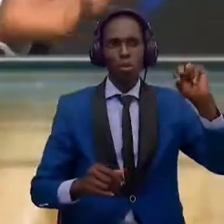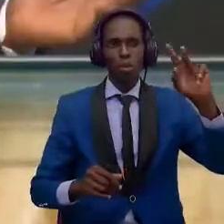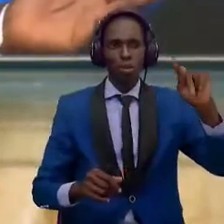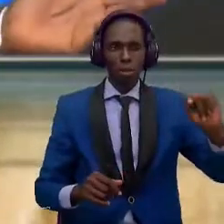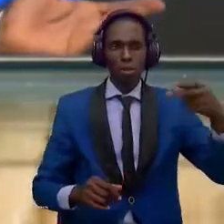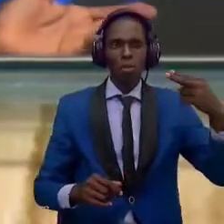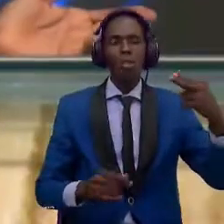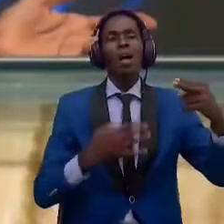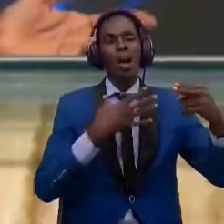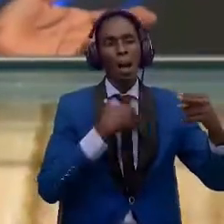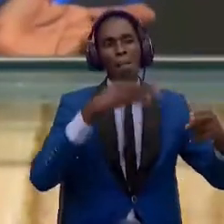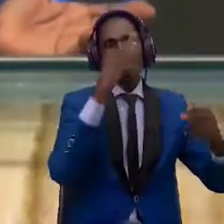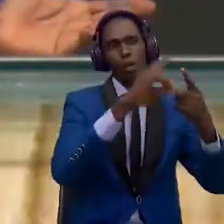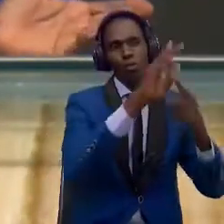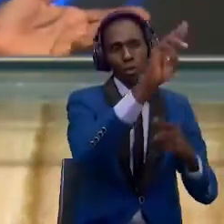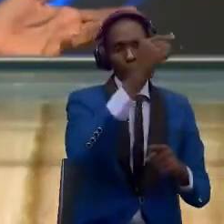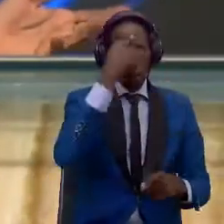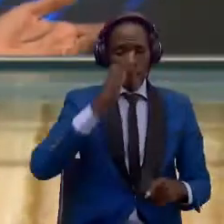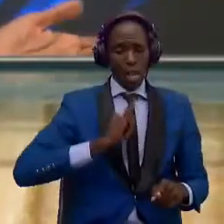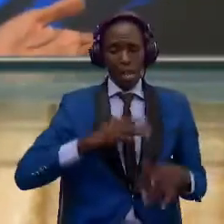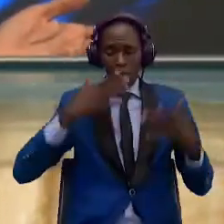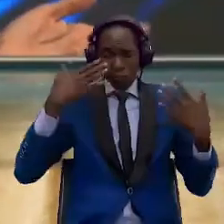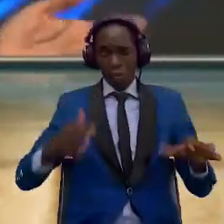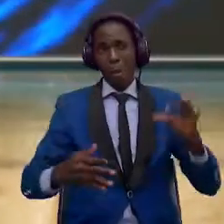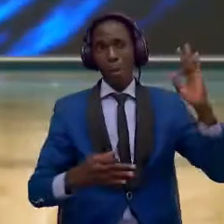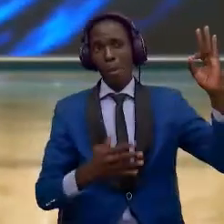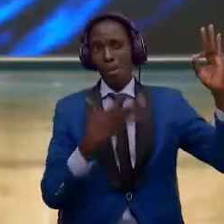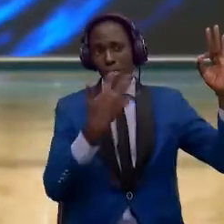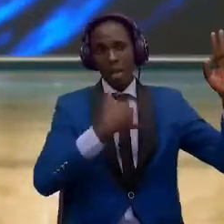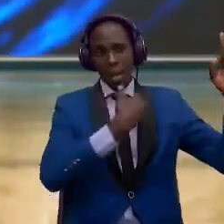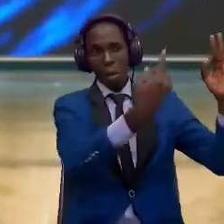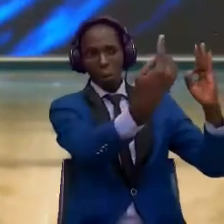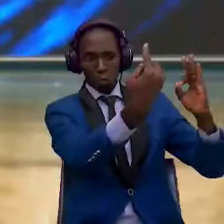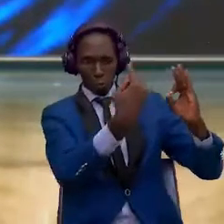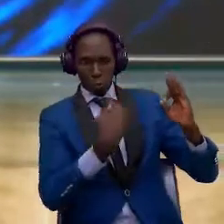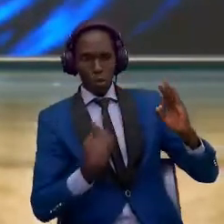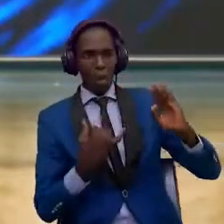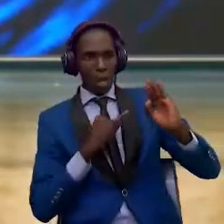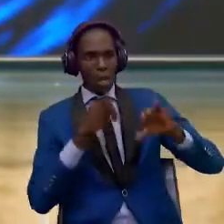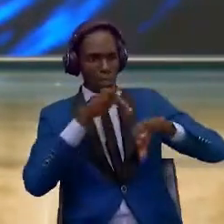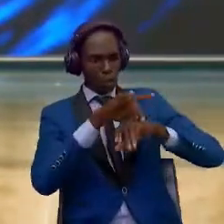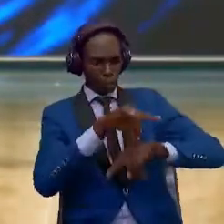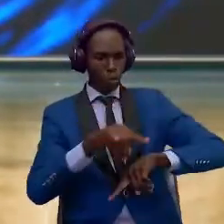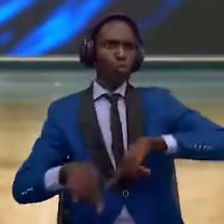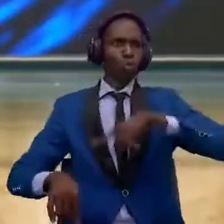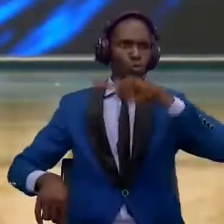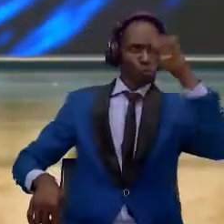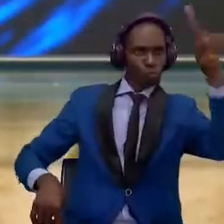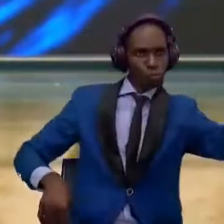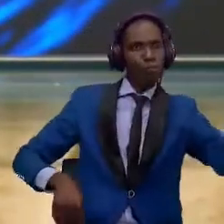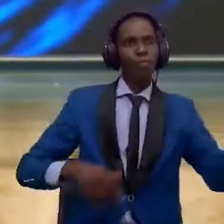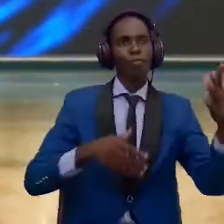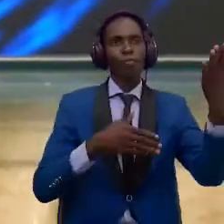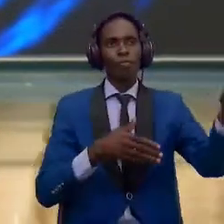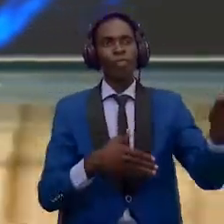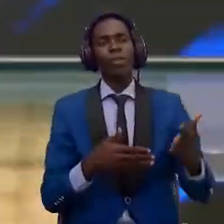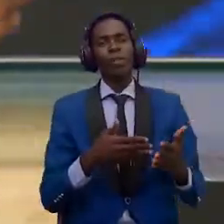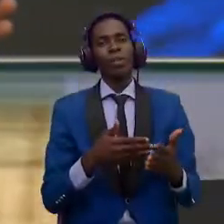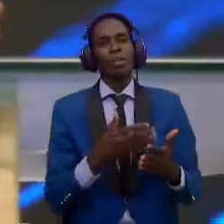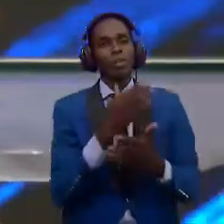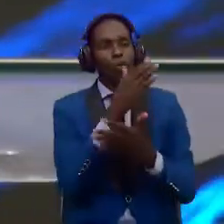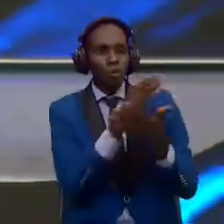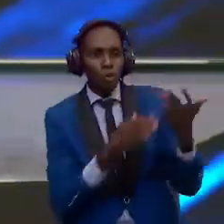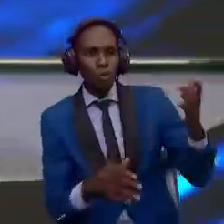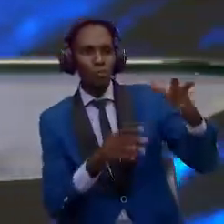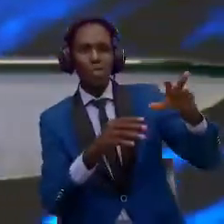them. I'm just coming from there. And I preach unto them. And those people, they're in different camps. Some are for